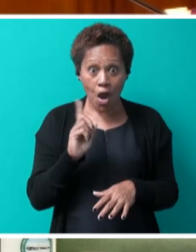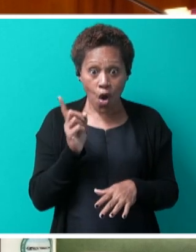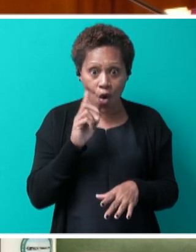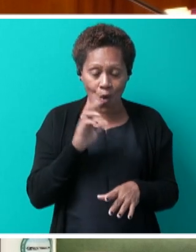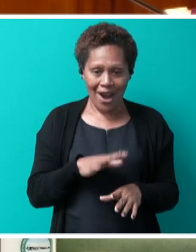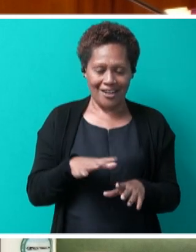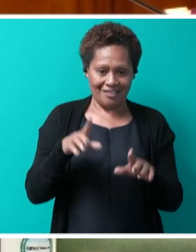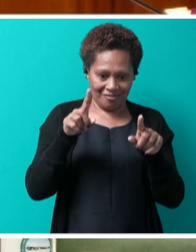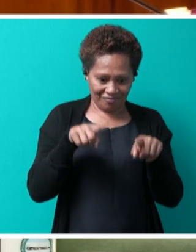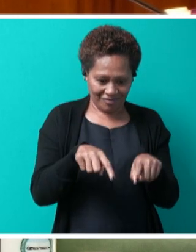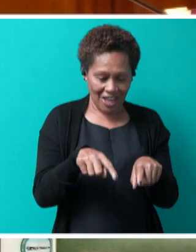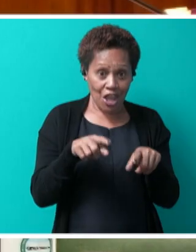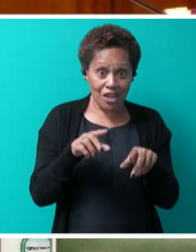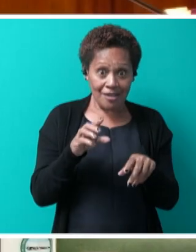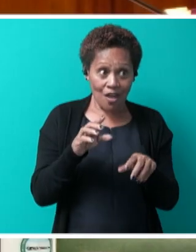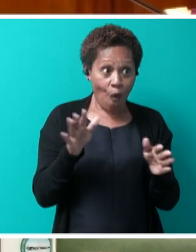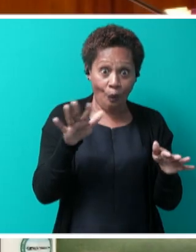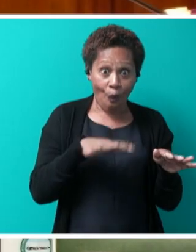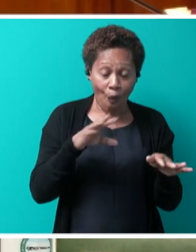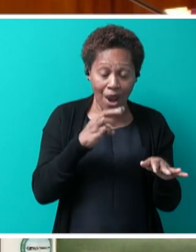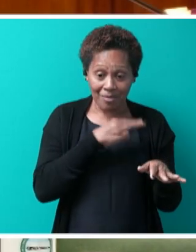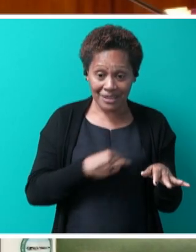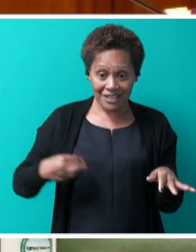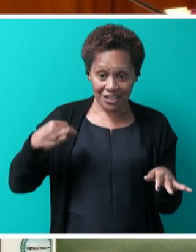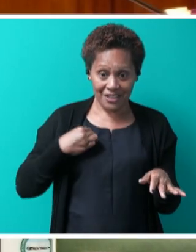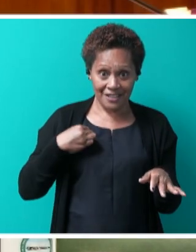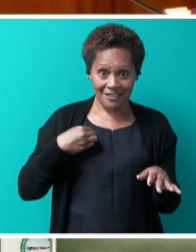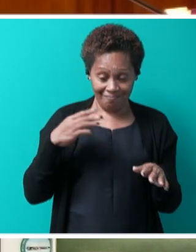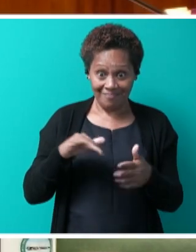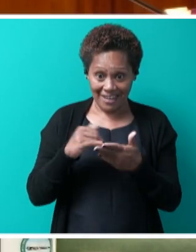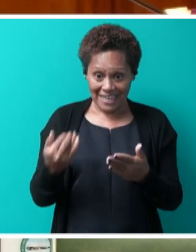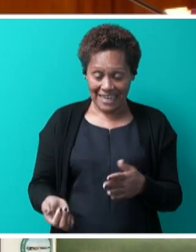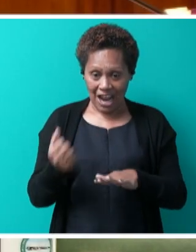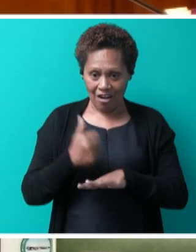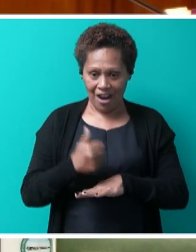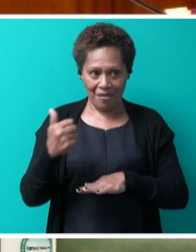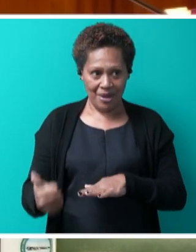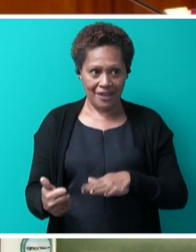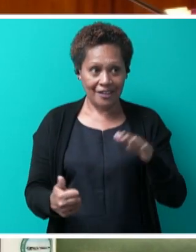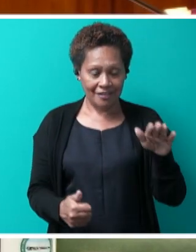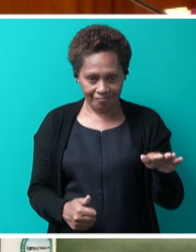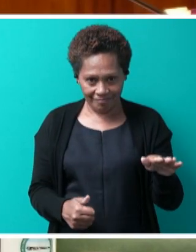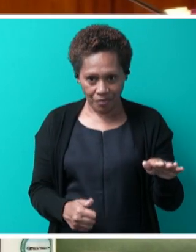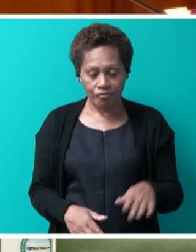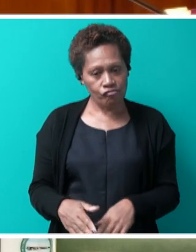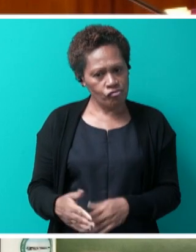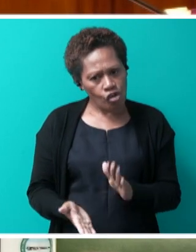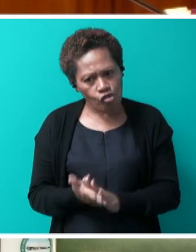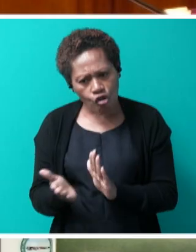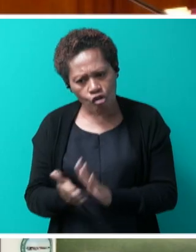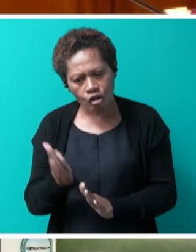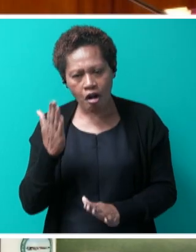baka dorotiko na be Ministerial and coalition government. Na neto bila kwa kena be barramataki ke tondono